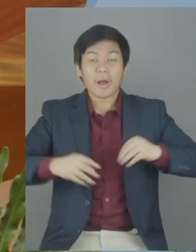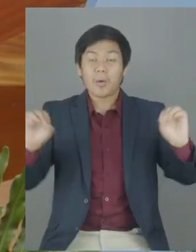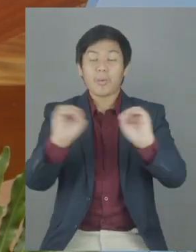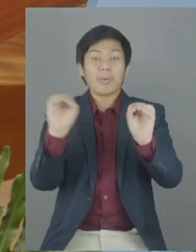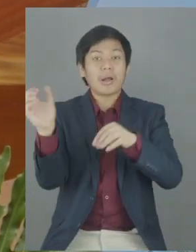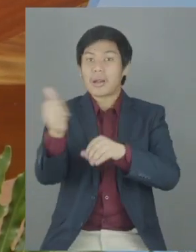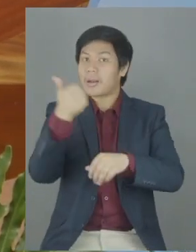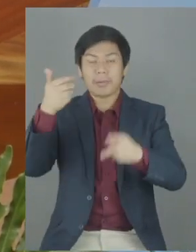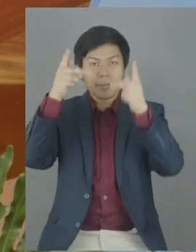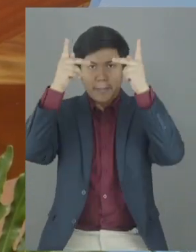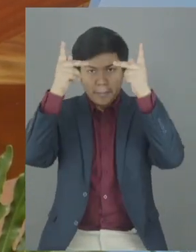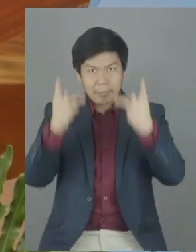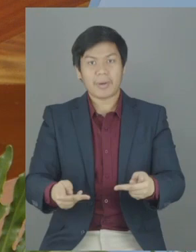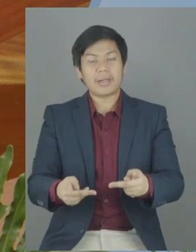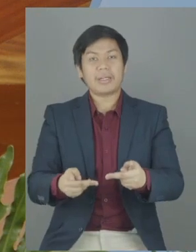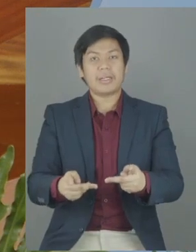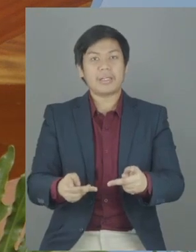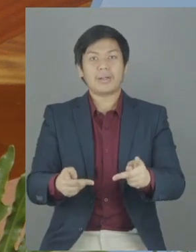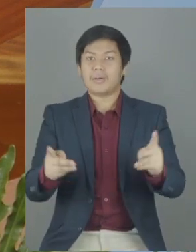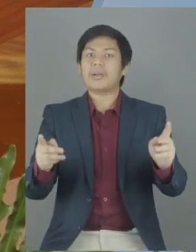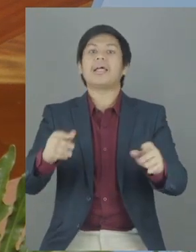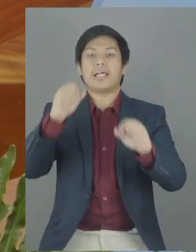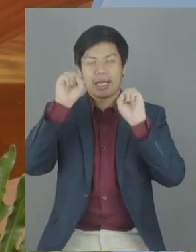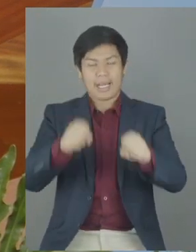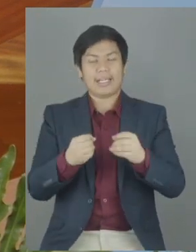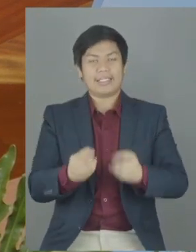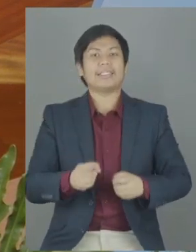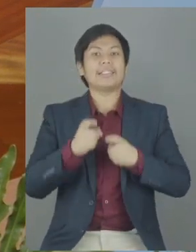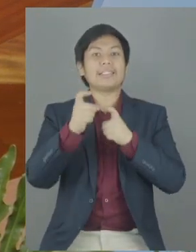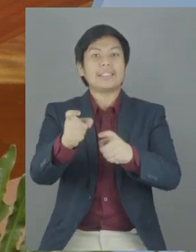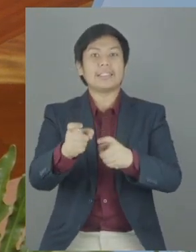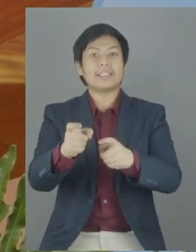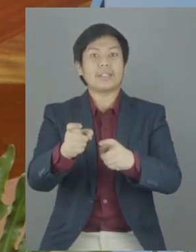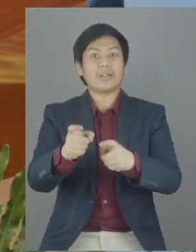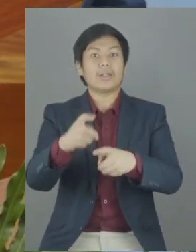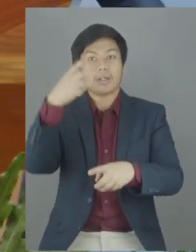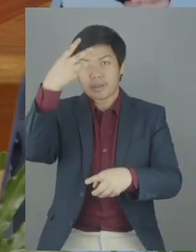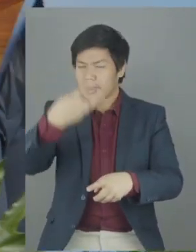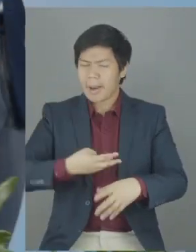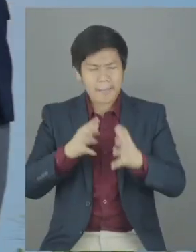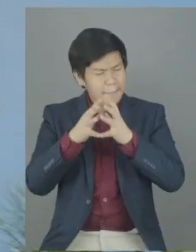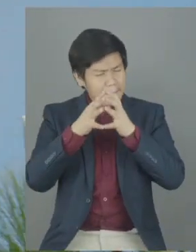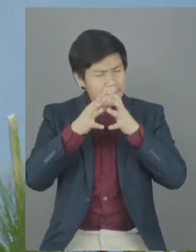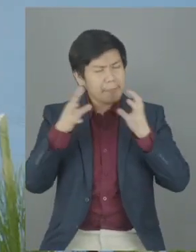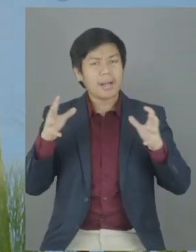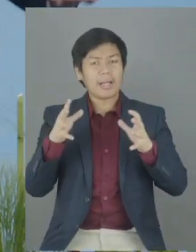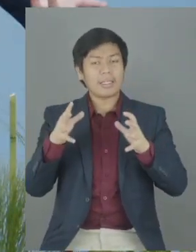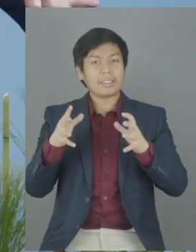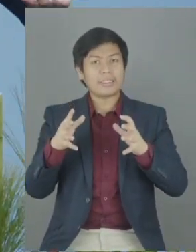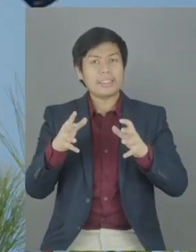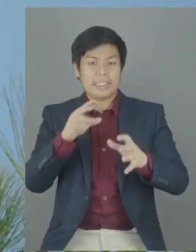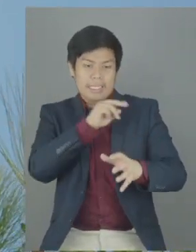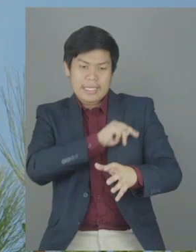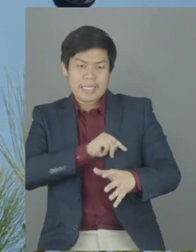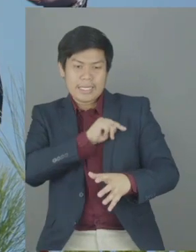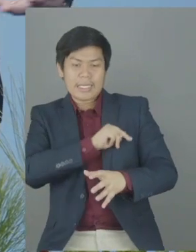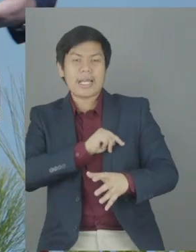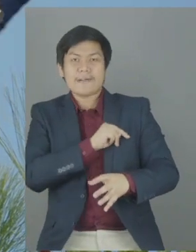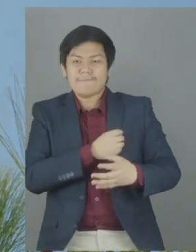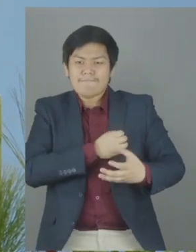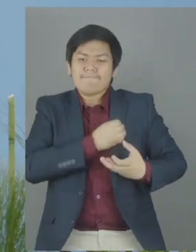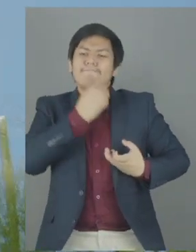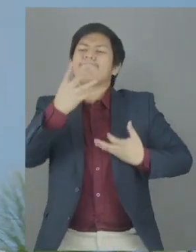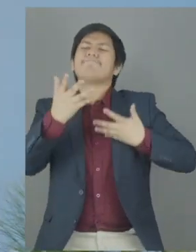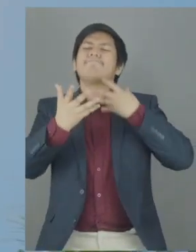other person can give. And that kind of welcome is so overwhelming that you naturally pour